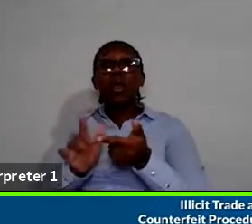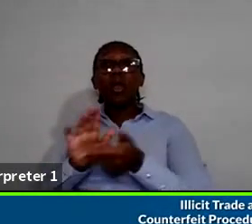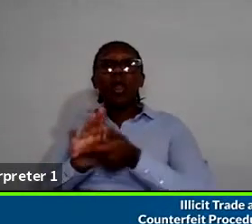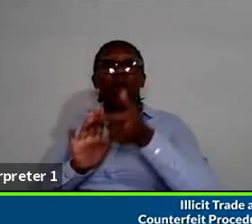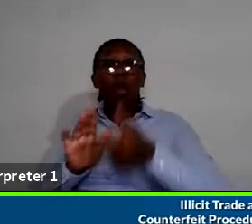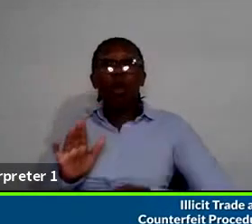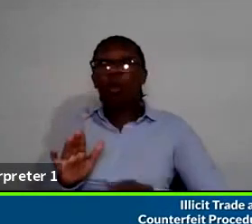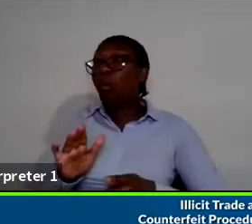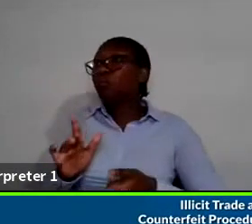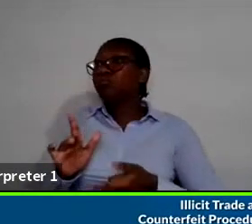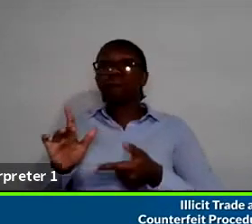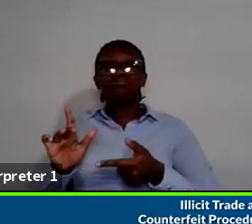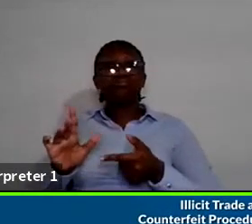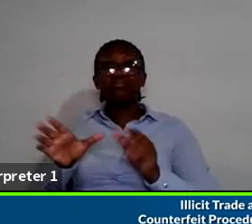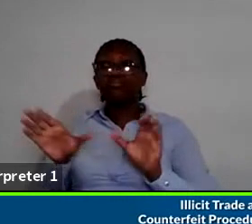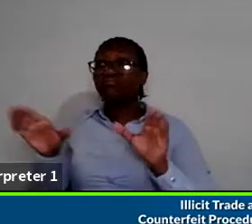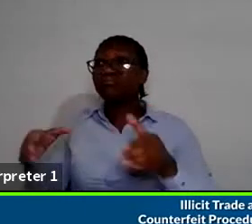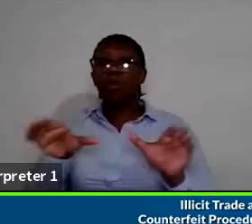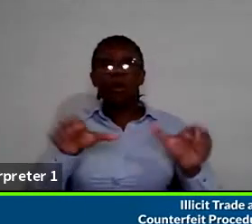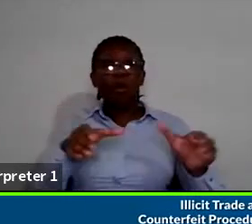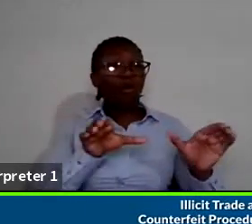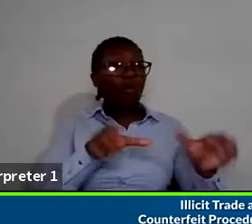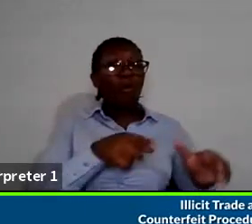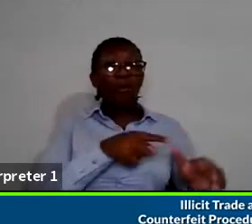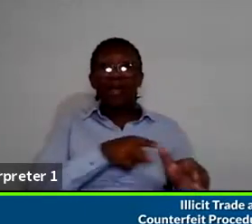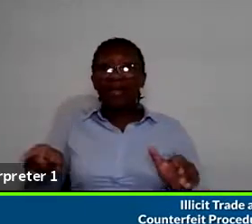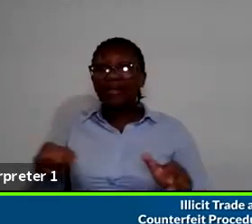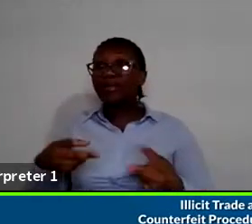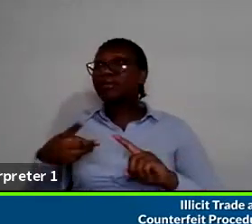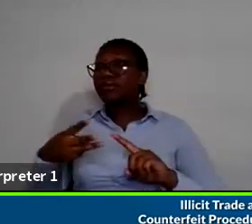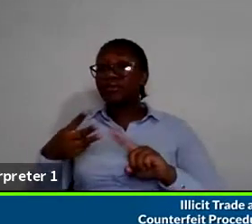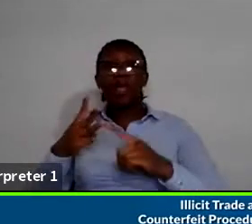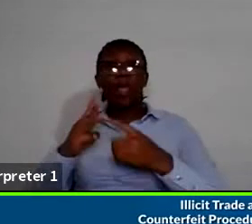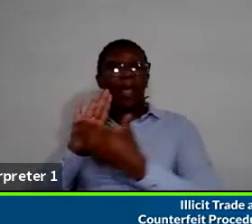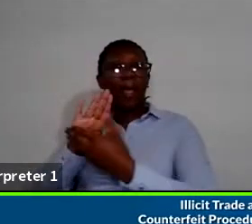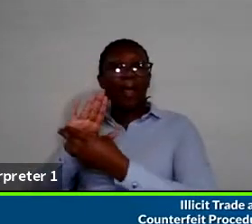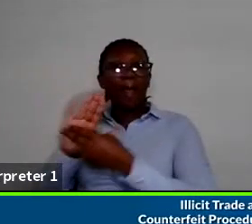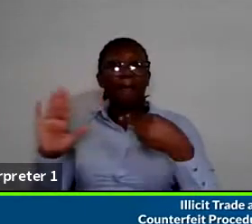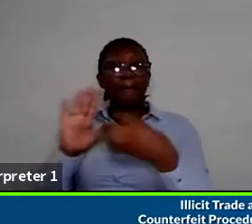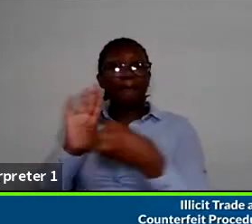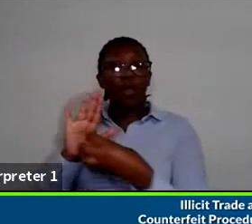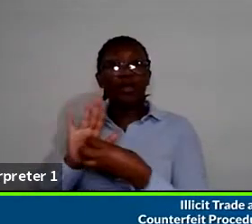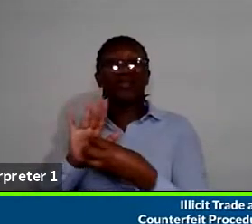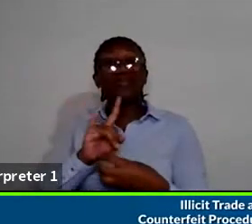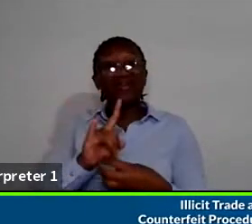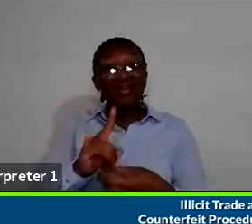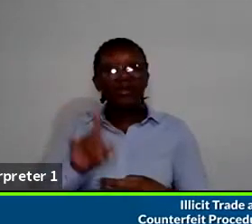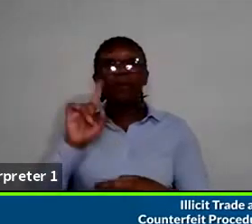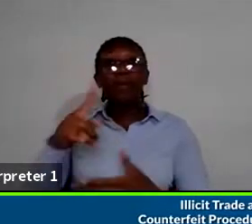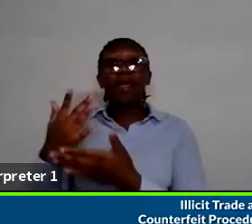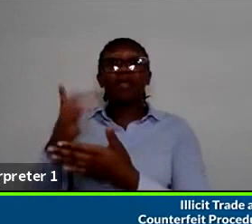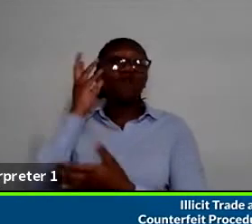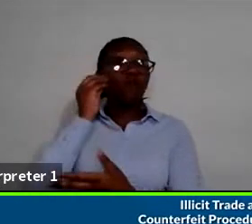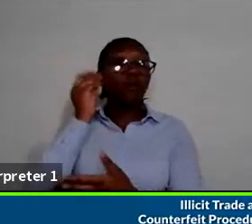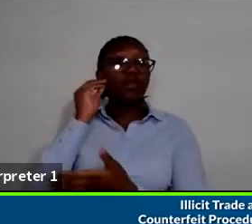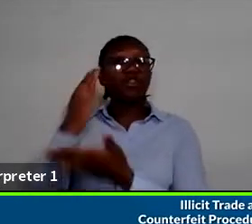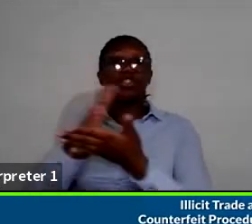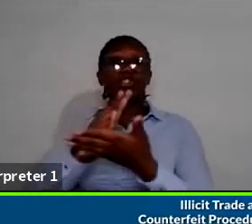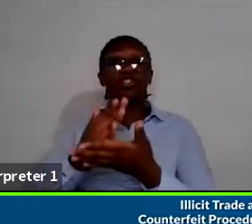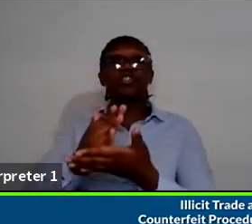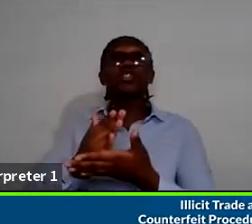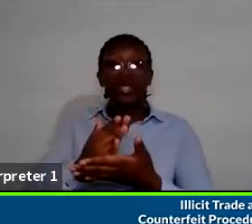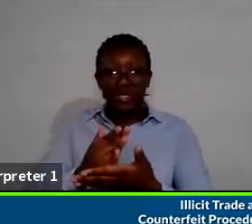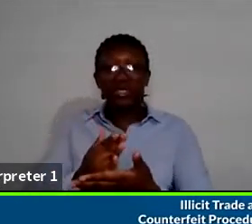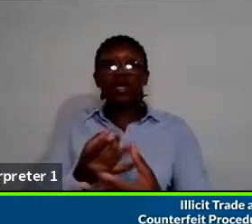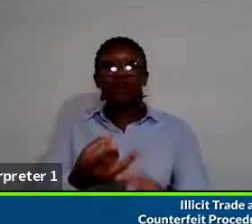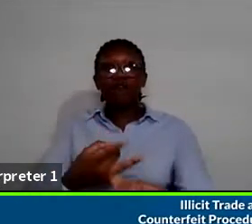agencies and the brand representatives, to share any specific information pertaining to the importation, storage,